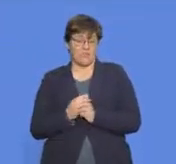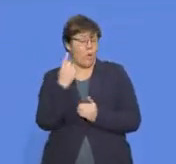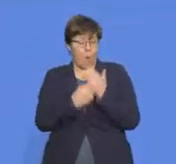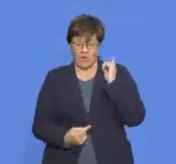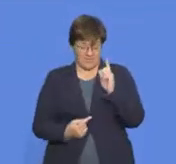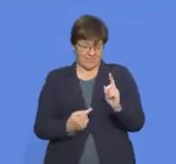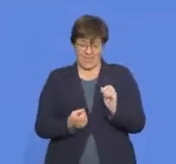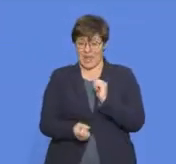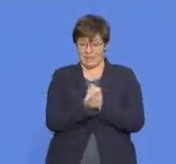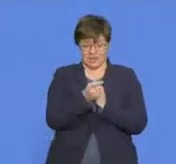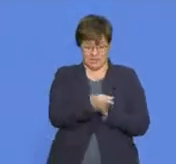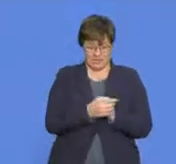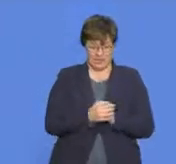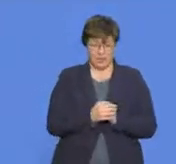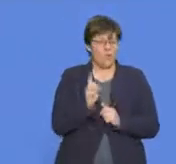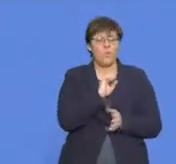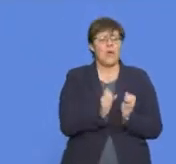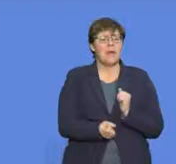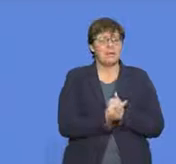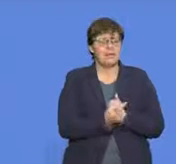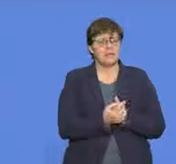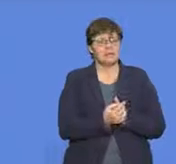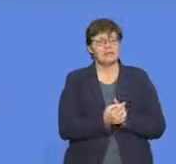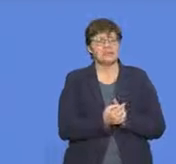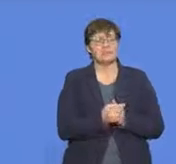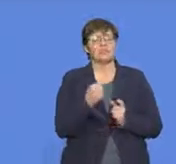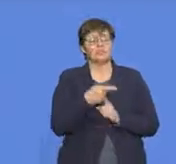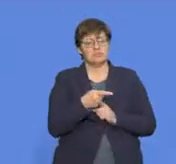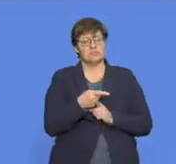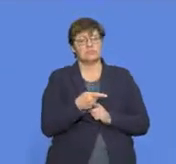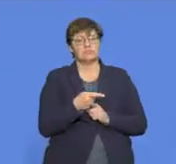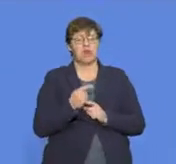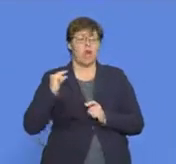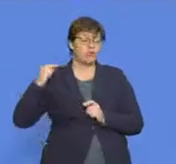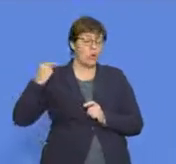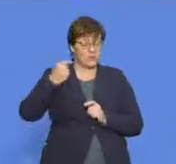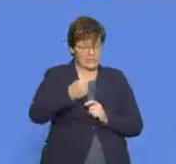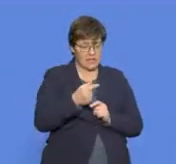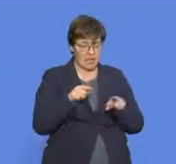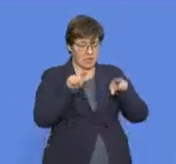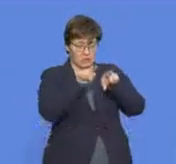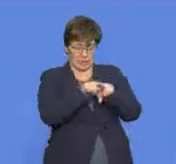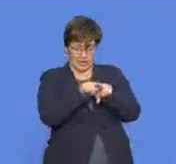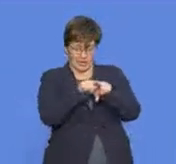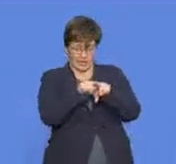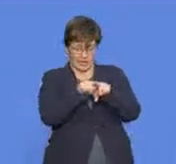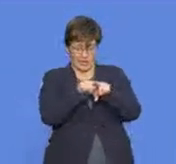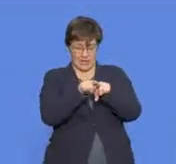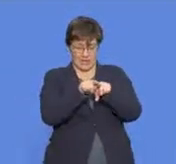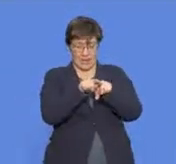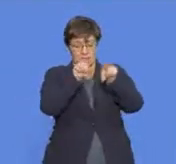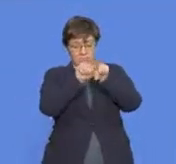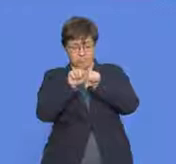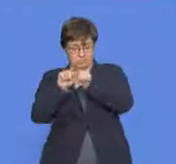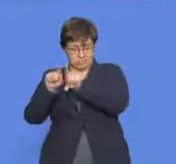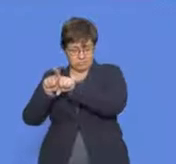And only during prophase 1. So what happens here is your homologous chromosomes lie together